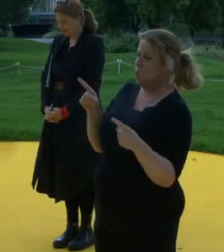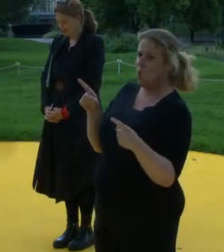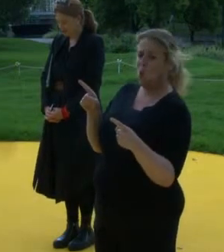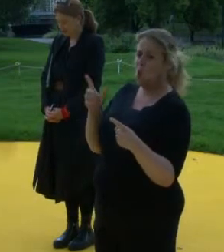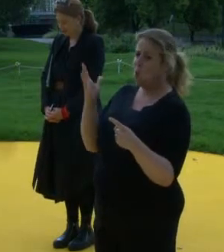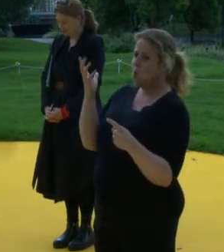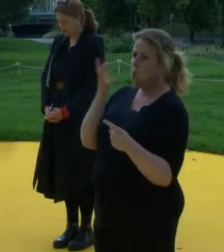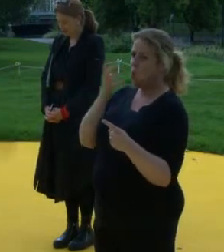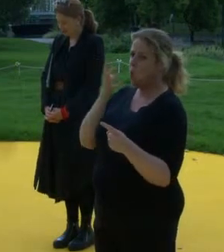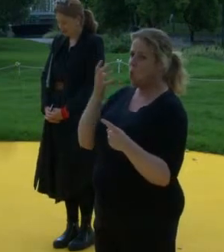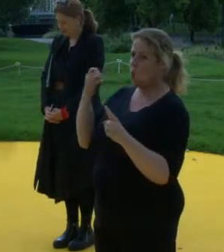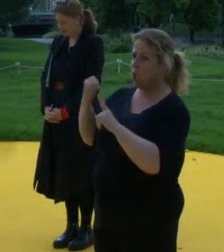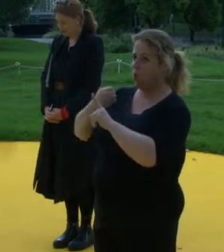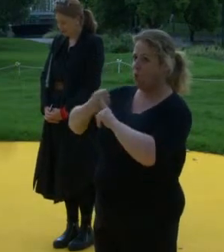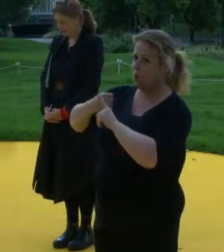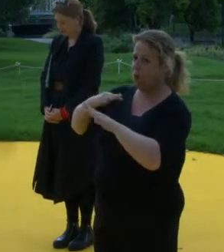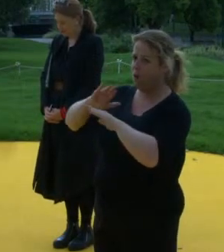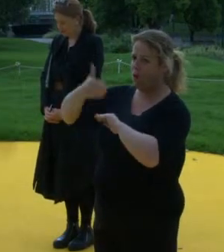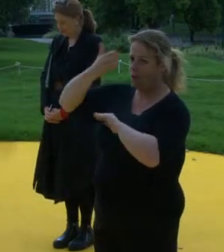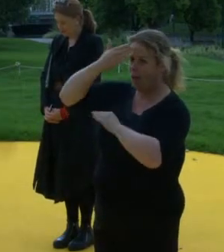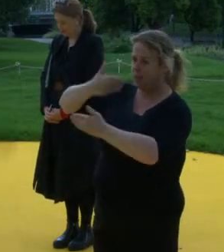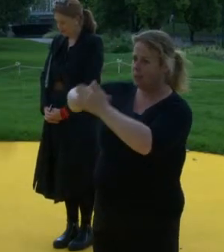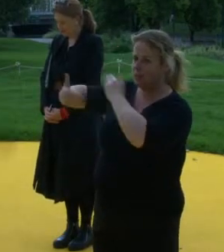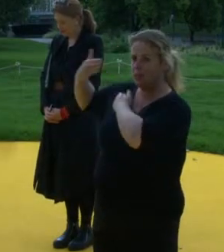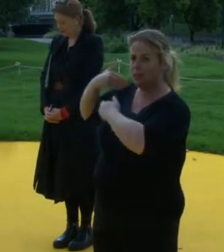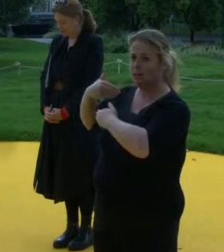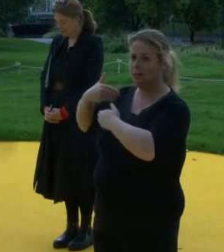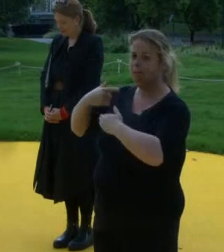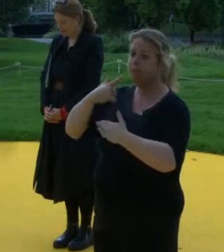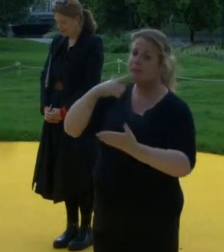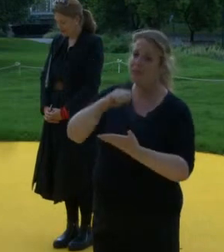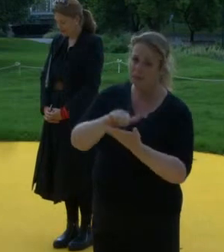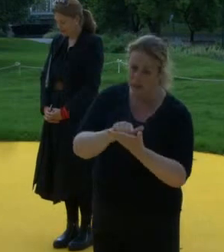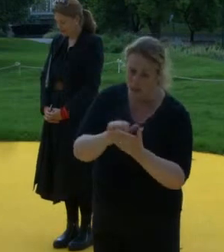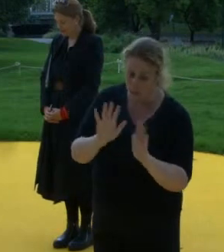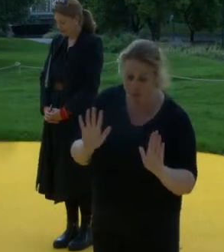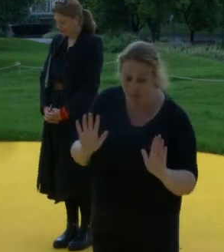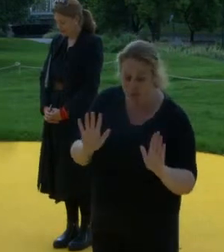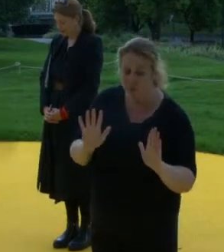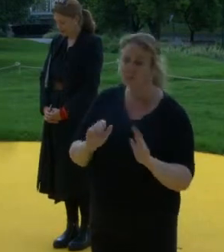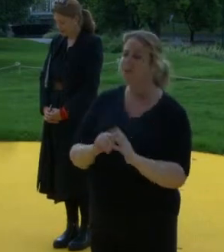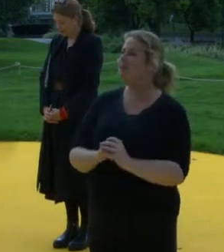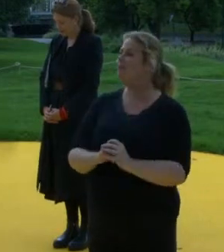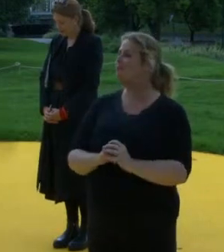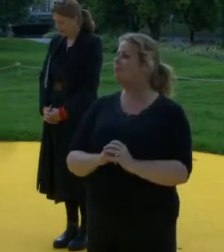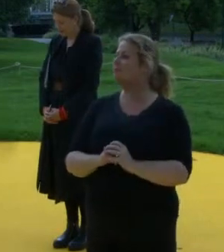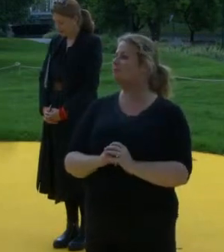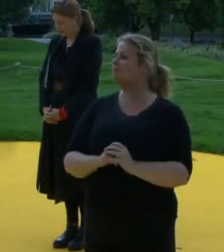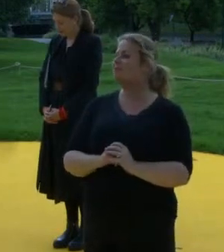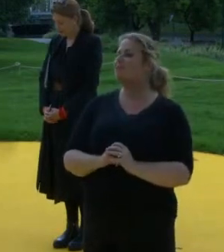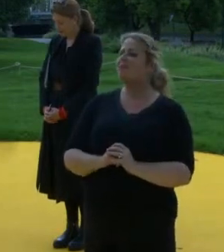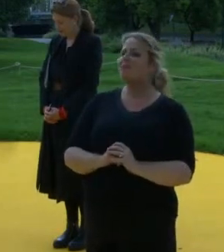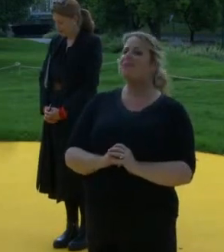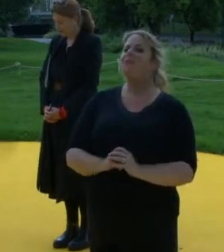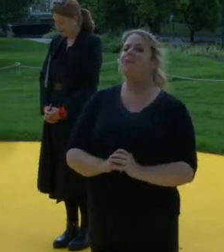on my ancestors. I forgive you, nah gammon. Crystal, that's for you.